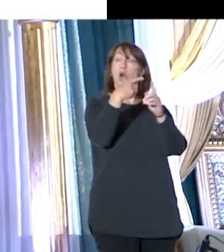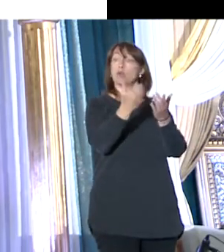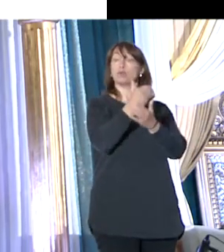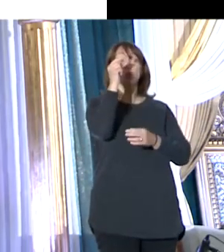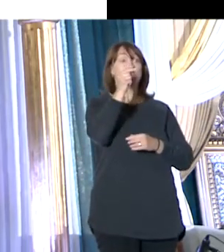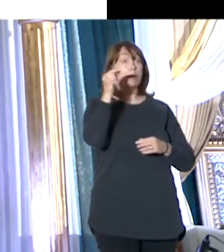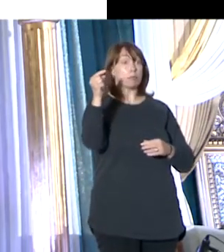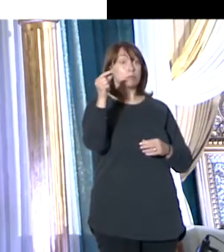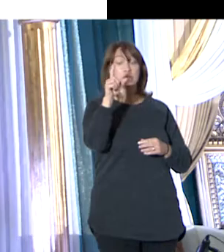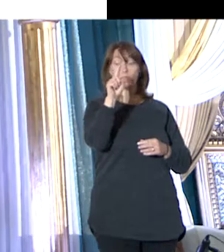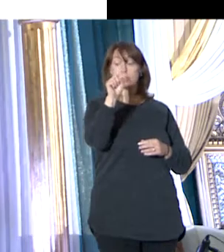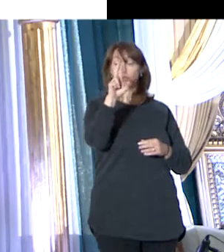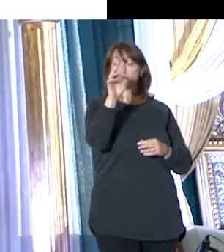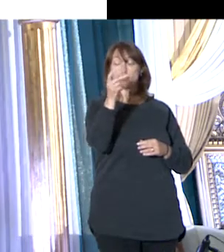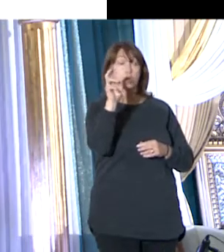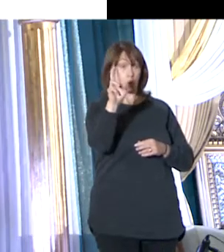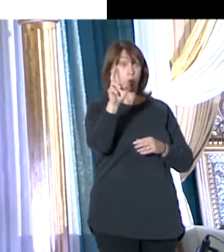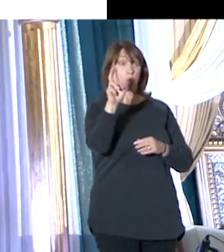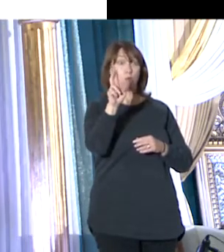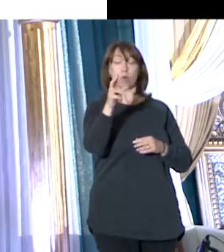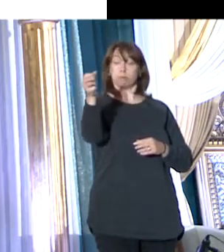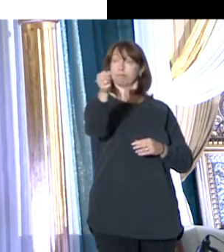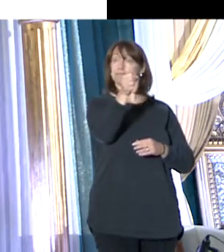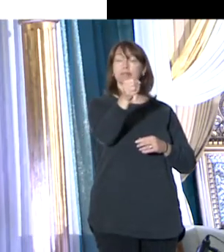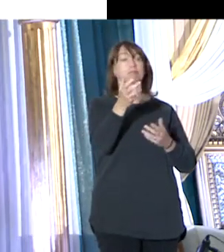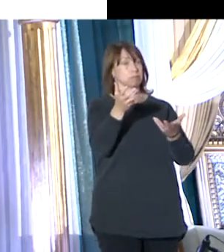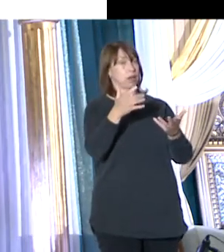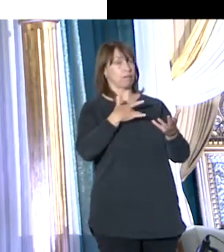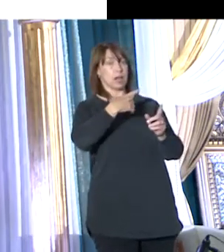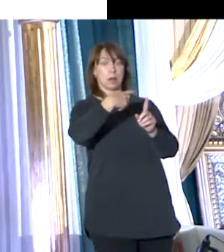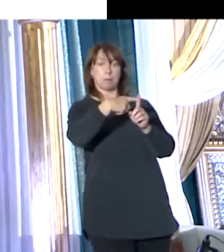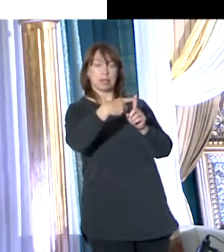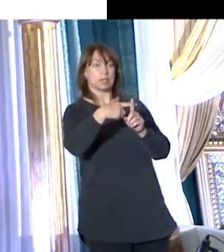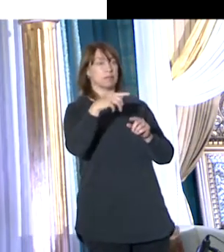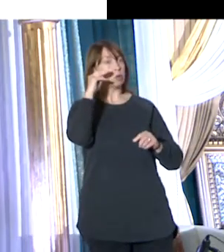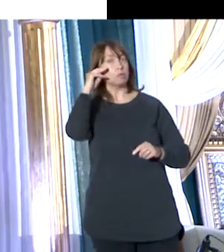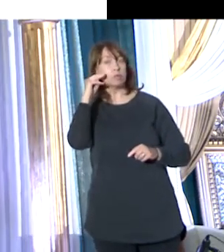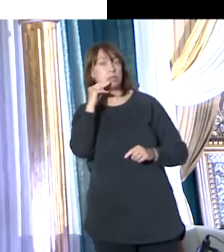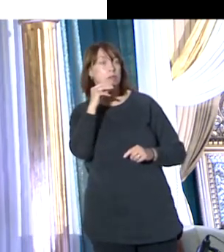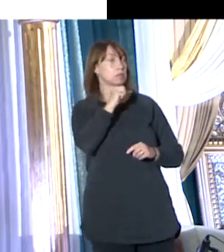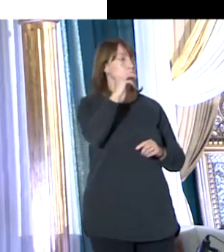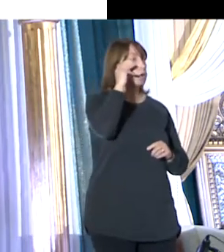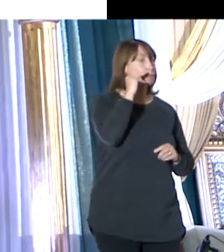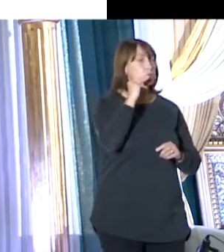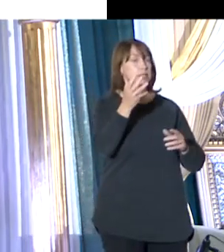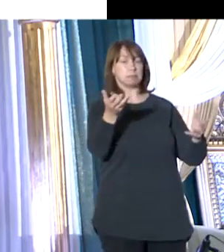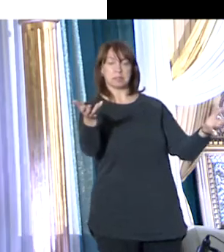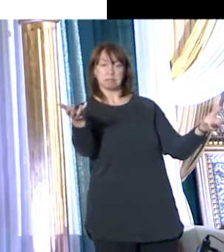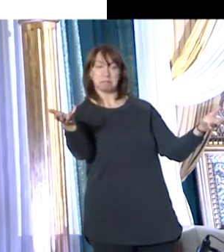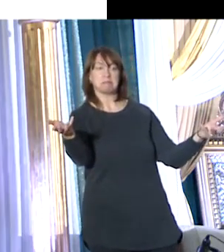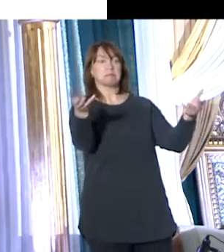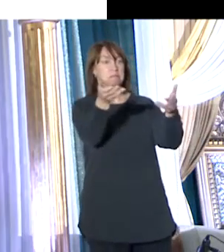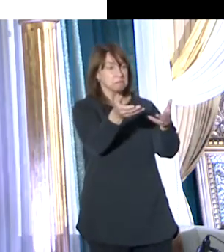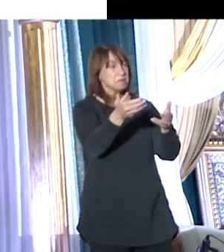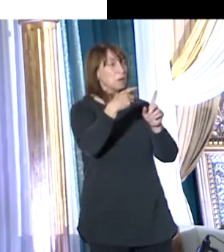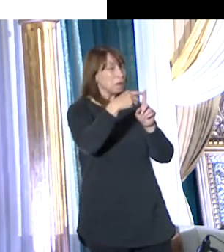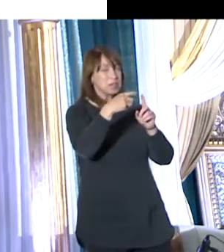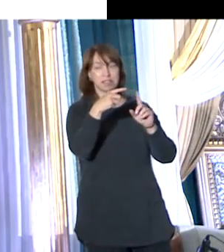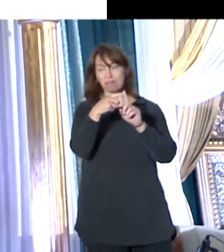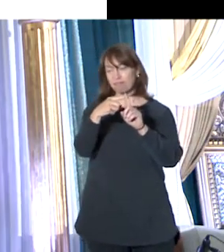Trudeau, would result in a more positive relations between Muslims and non-Muslims. So clearly, most of these people voted